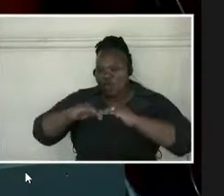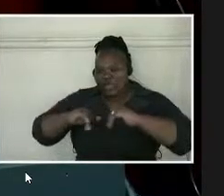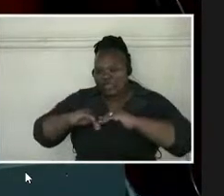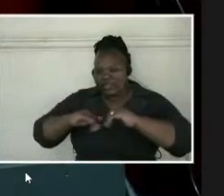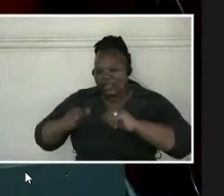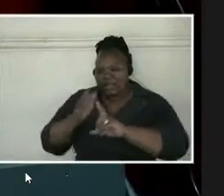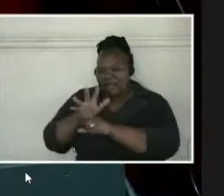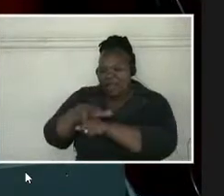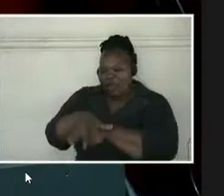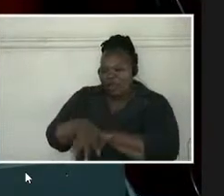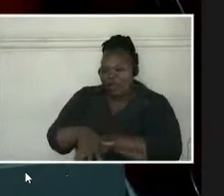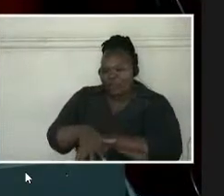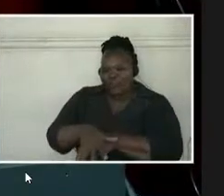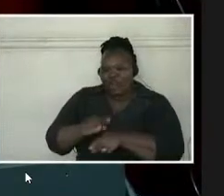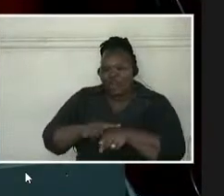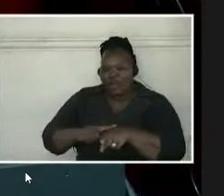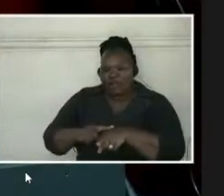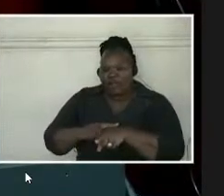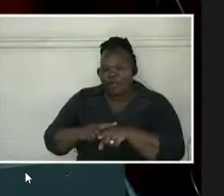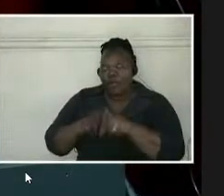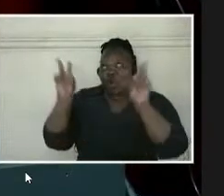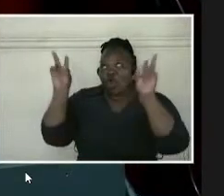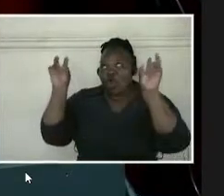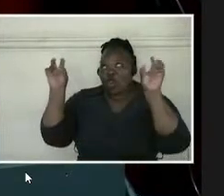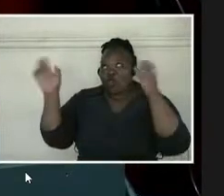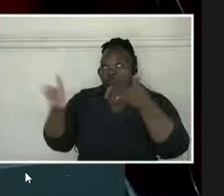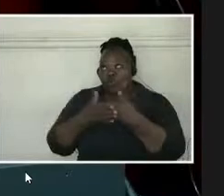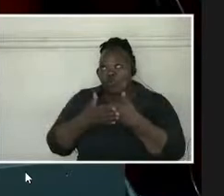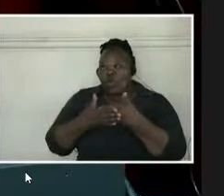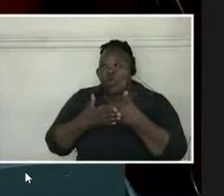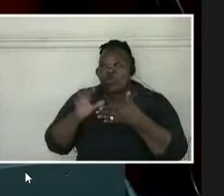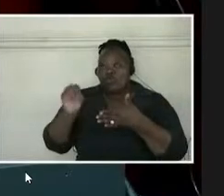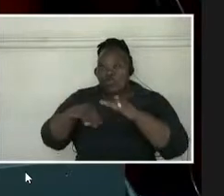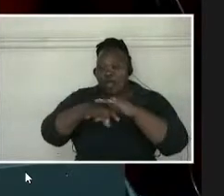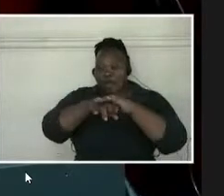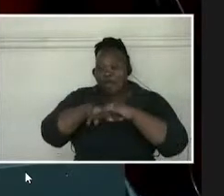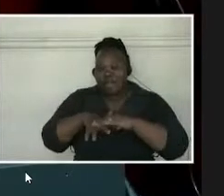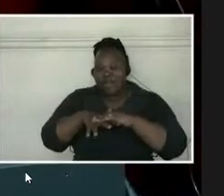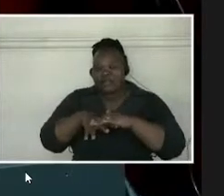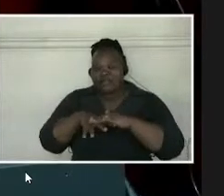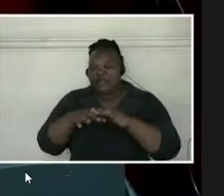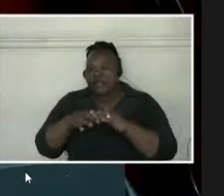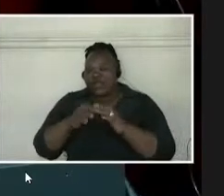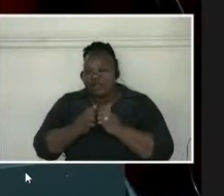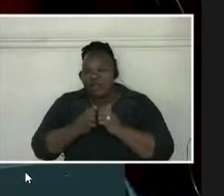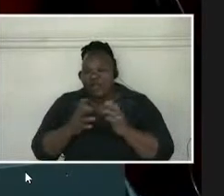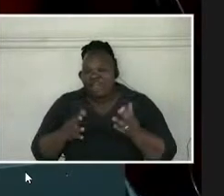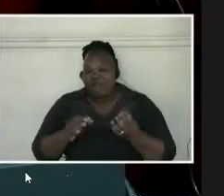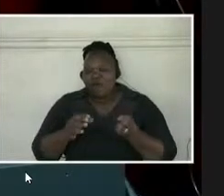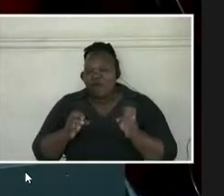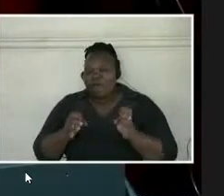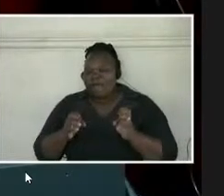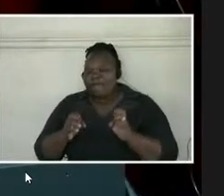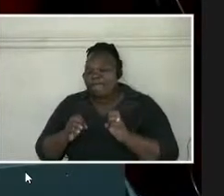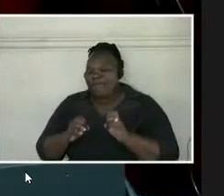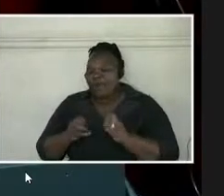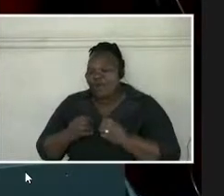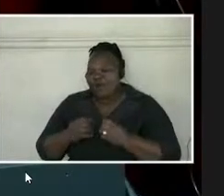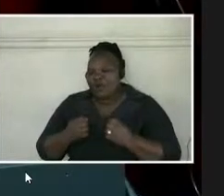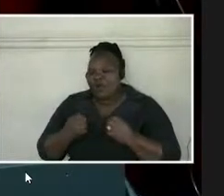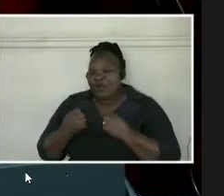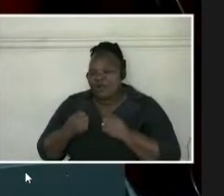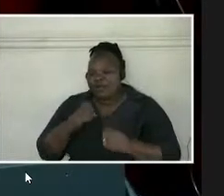oppression close quote the province is emerging from a painful period of grief